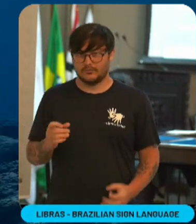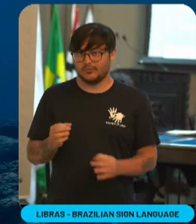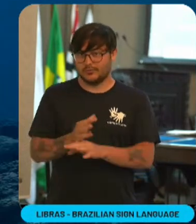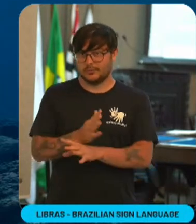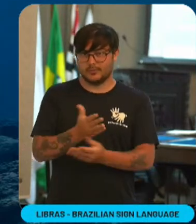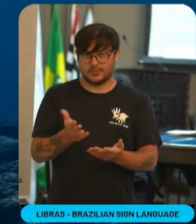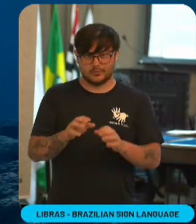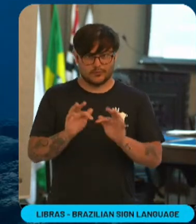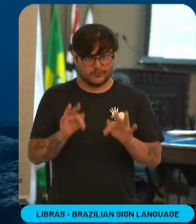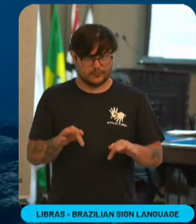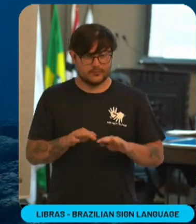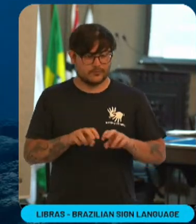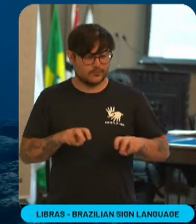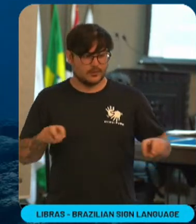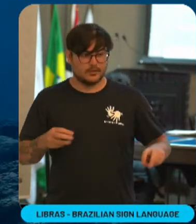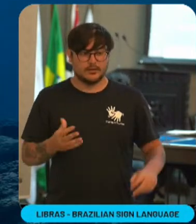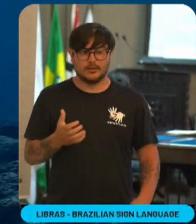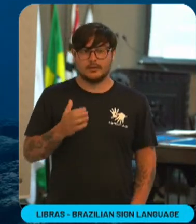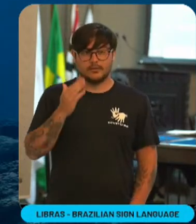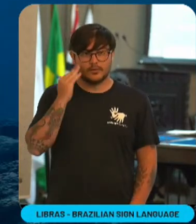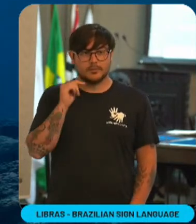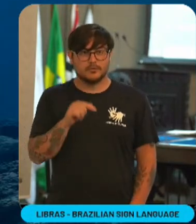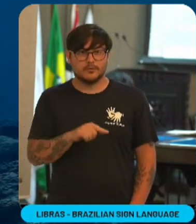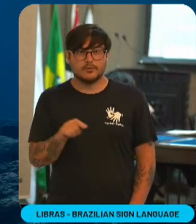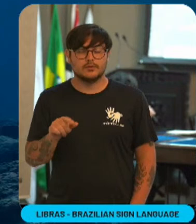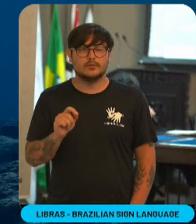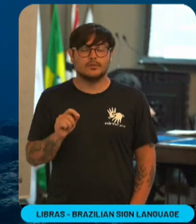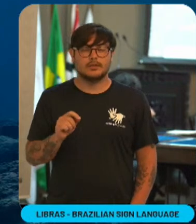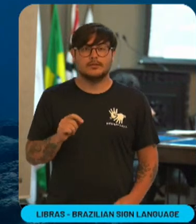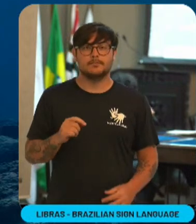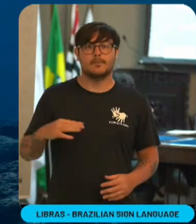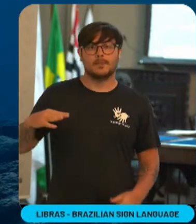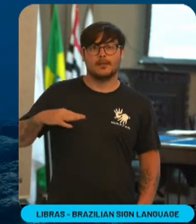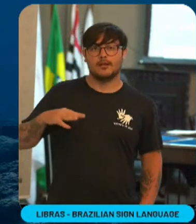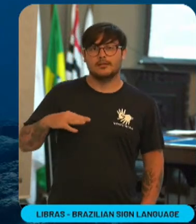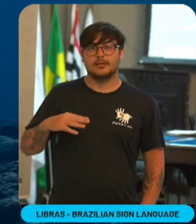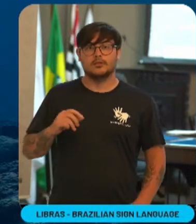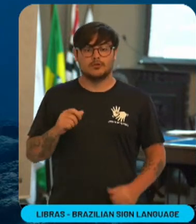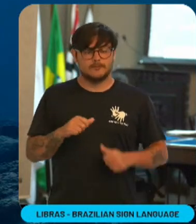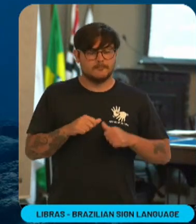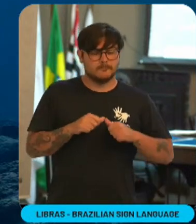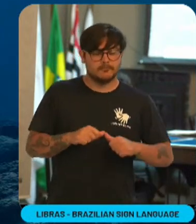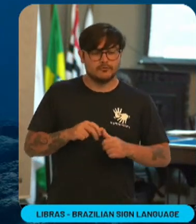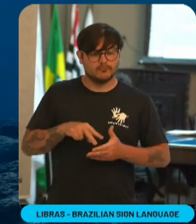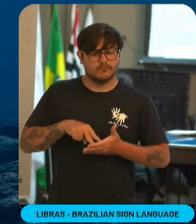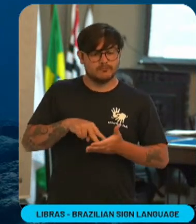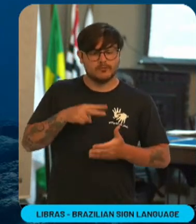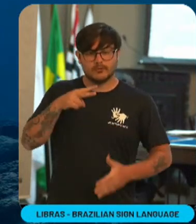Okay, Eduardo, let's wrap up this table.